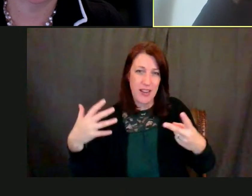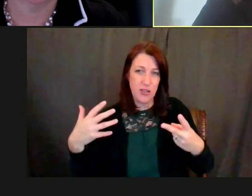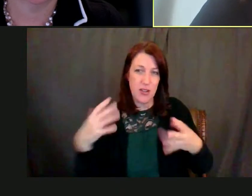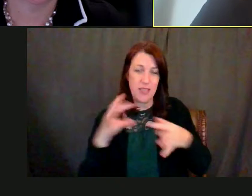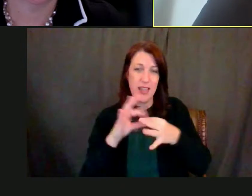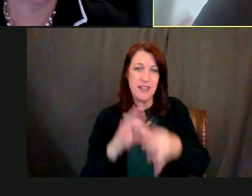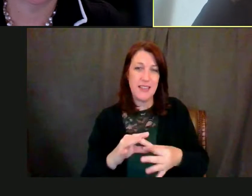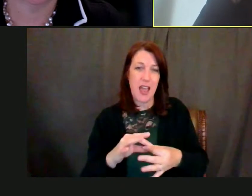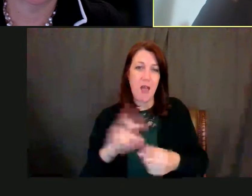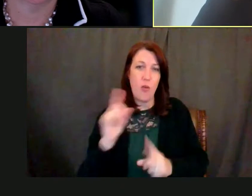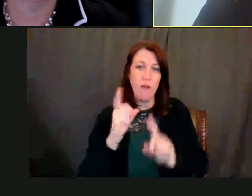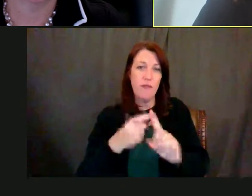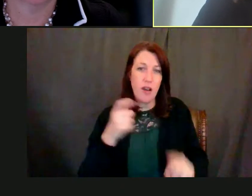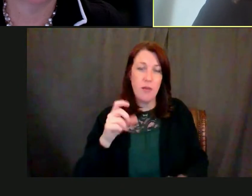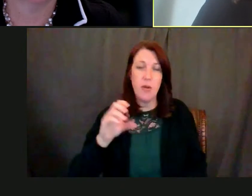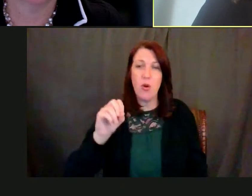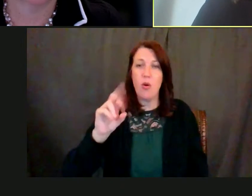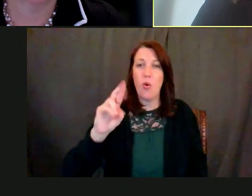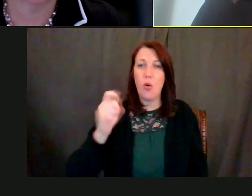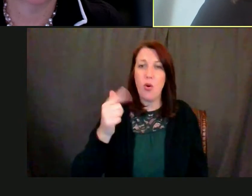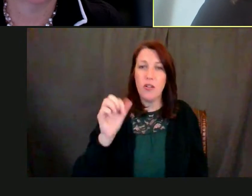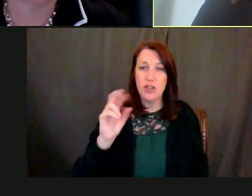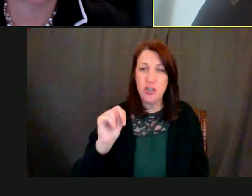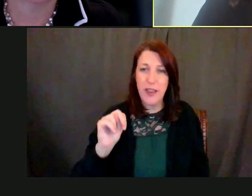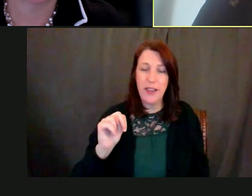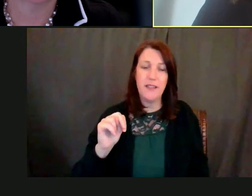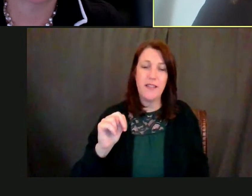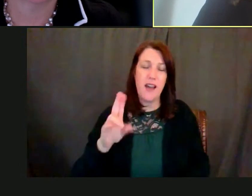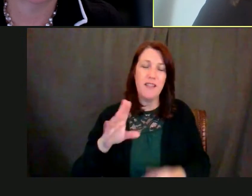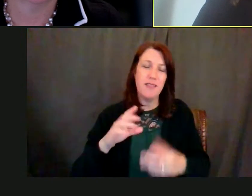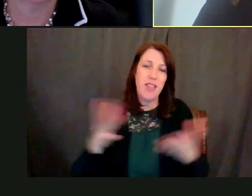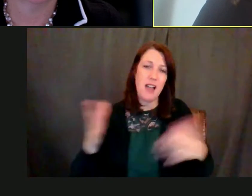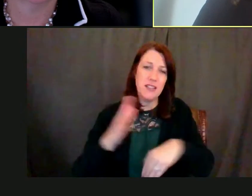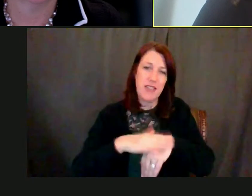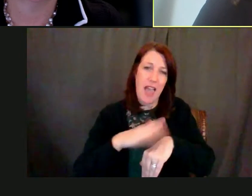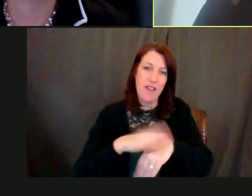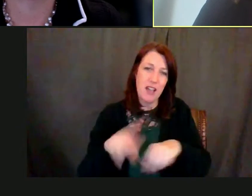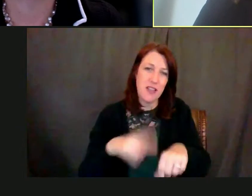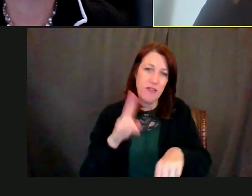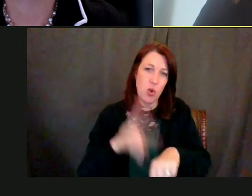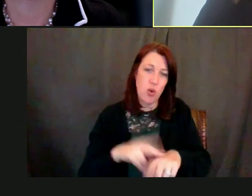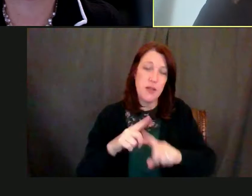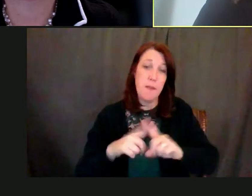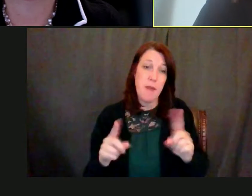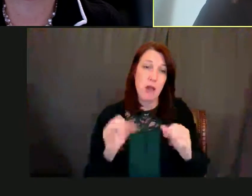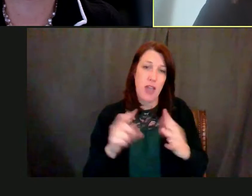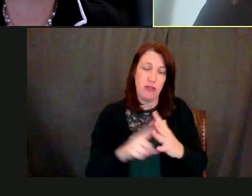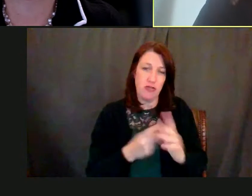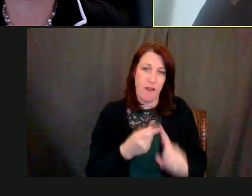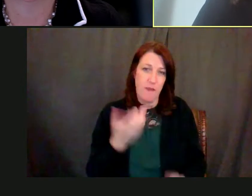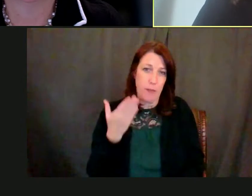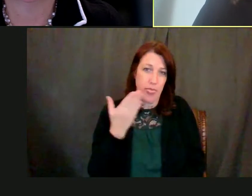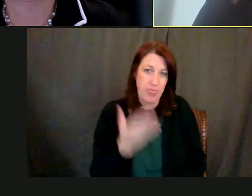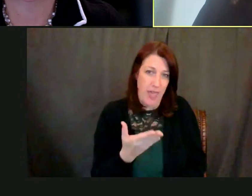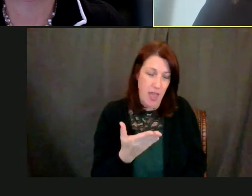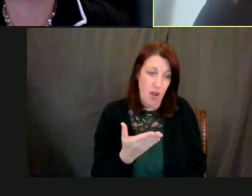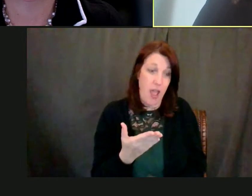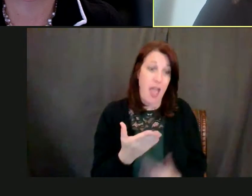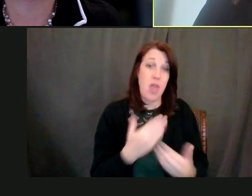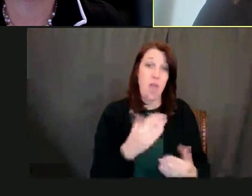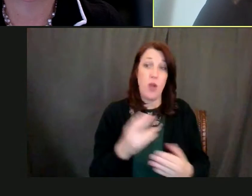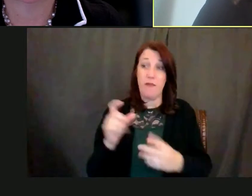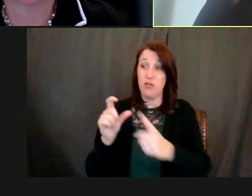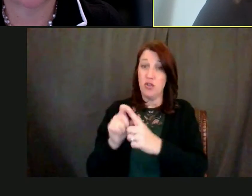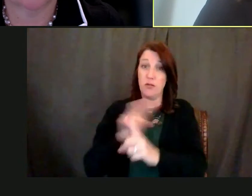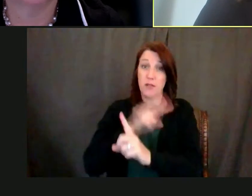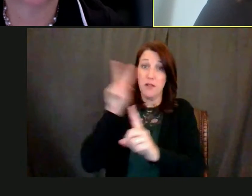origin with lots of caveats and exclusions to that, but that's one place to start. And then you can use the terms that are appropriate for the population